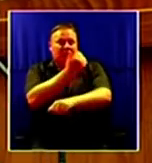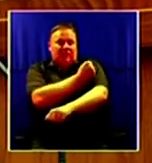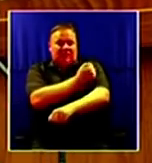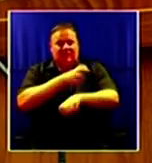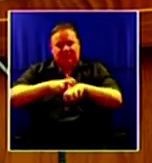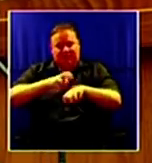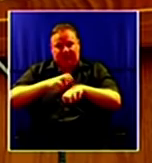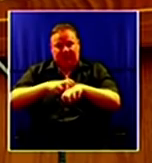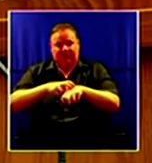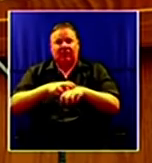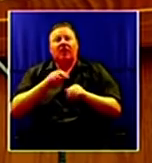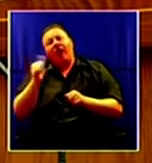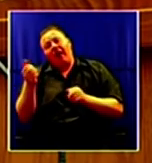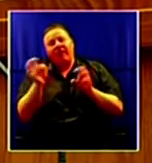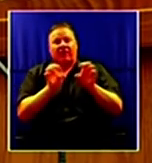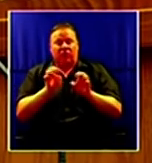emergencies.